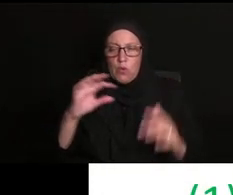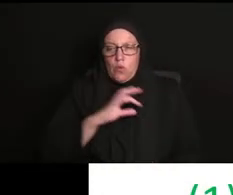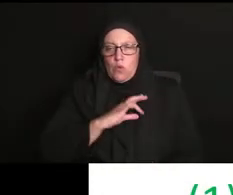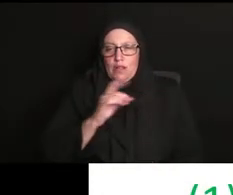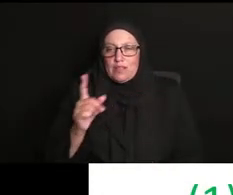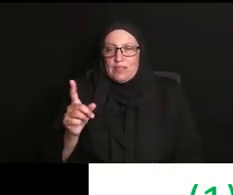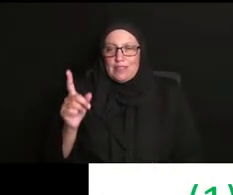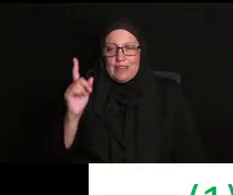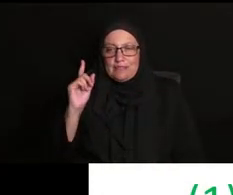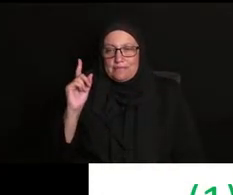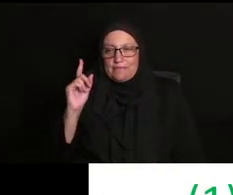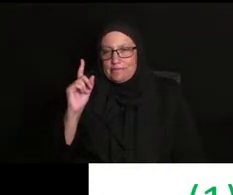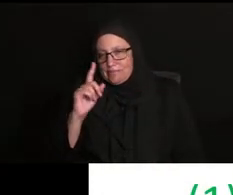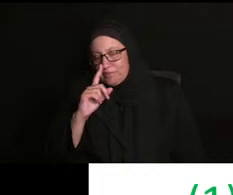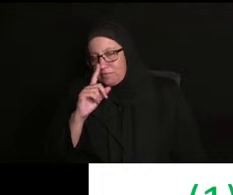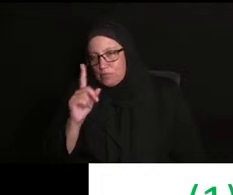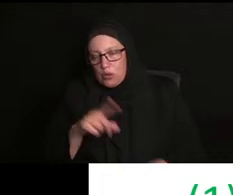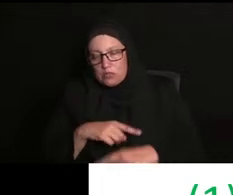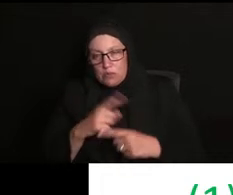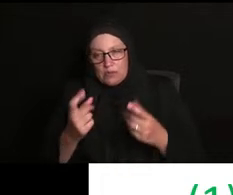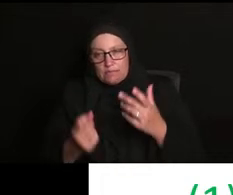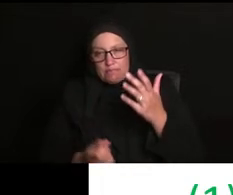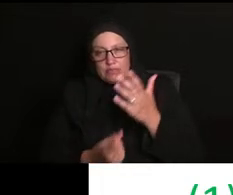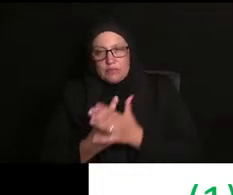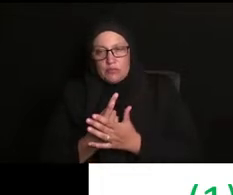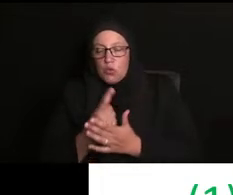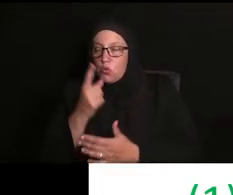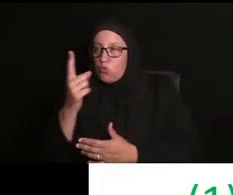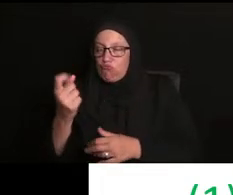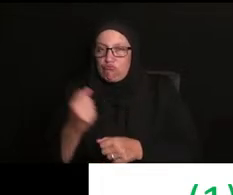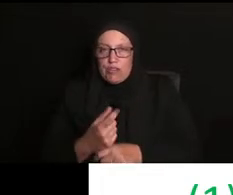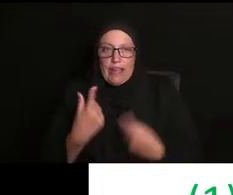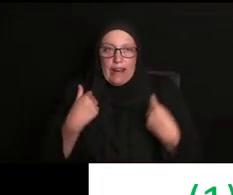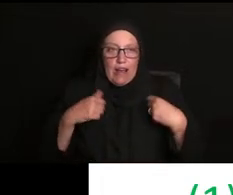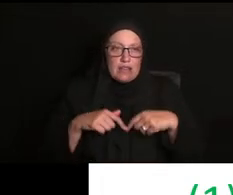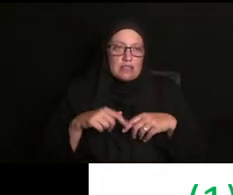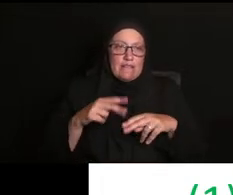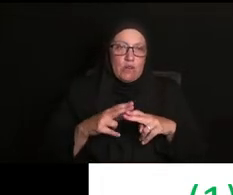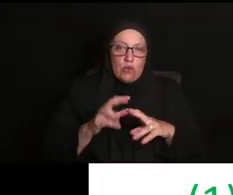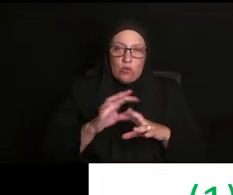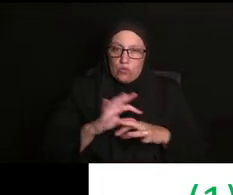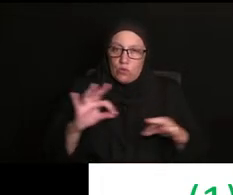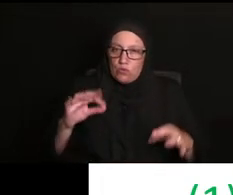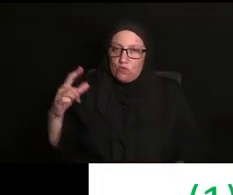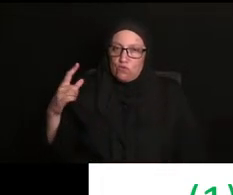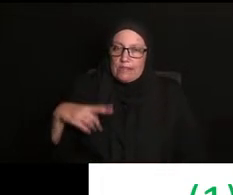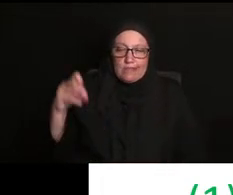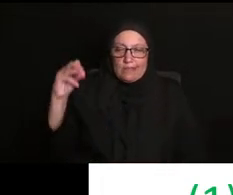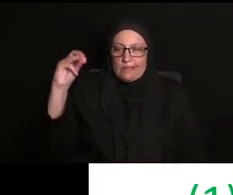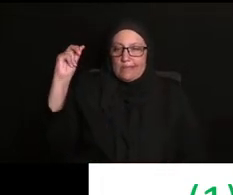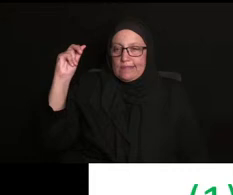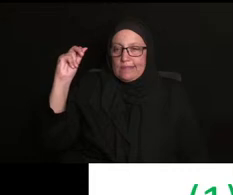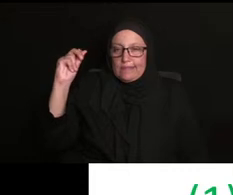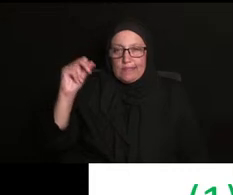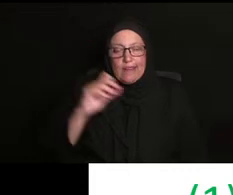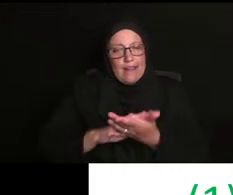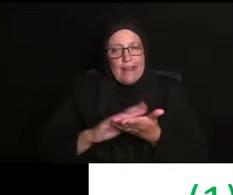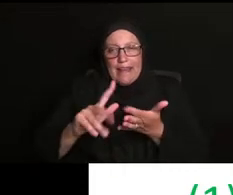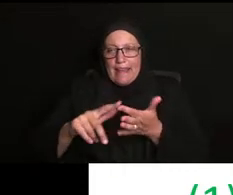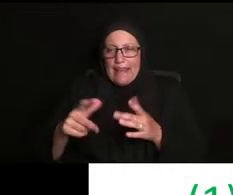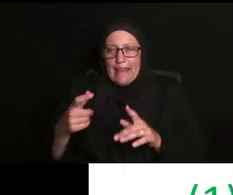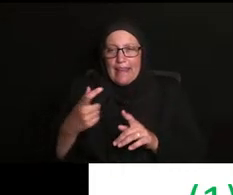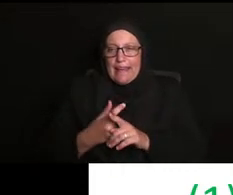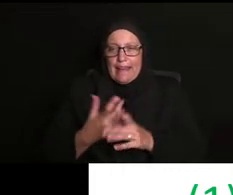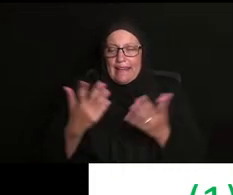this cannot be in vain. This cannot be just heck, as we say in Arabic, like